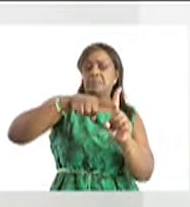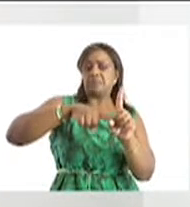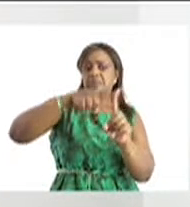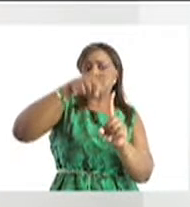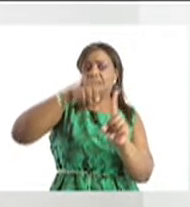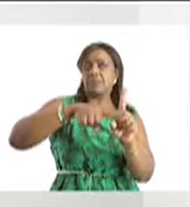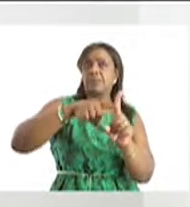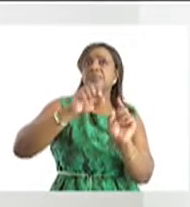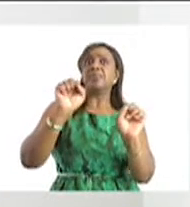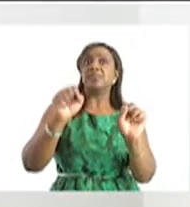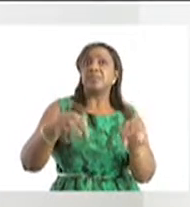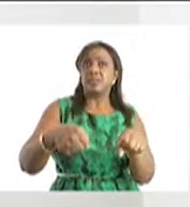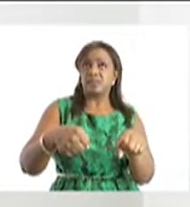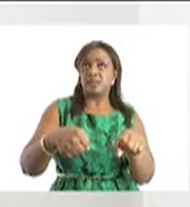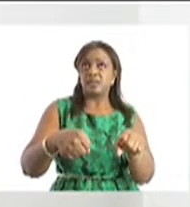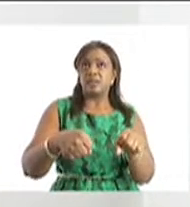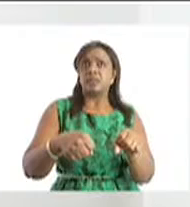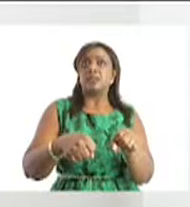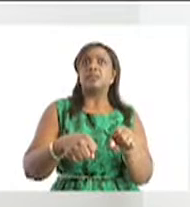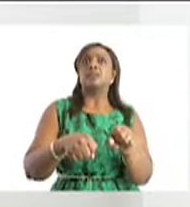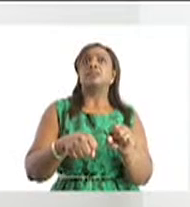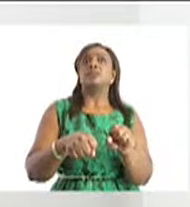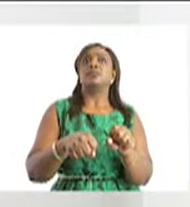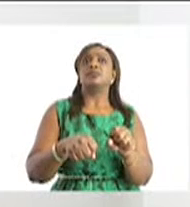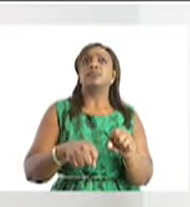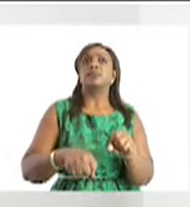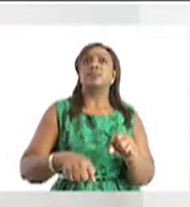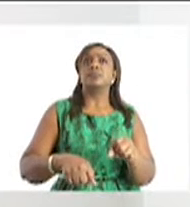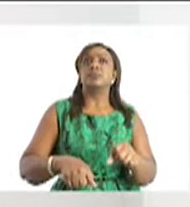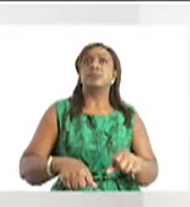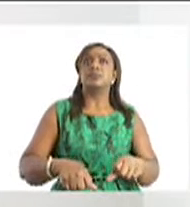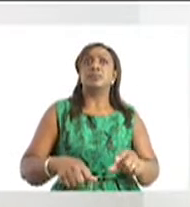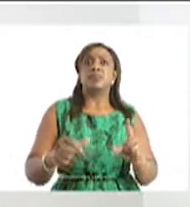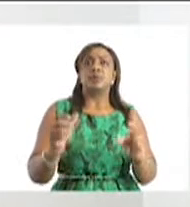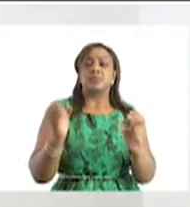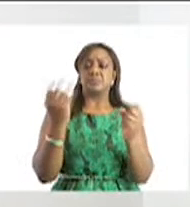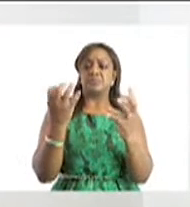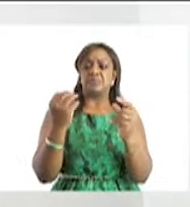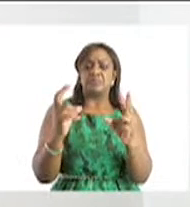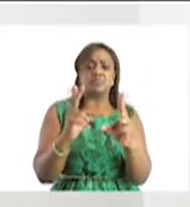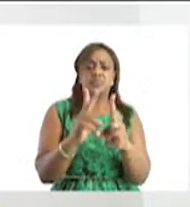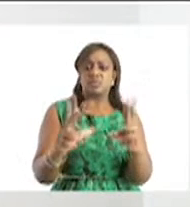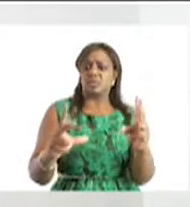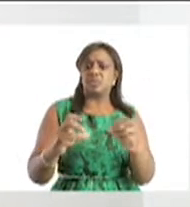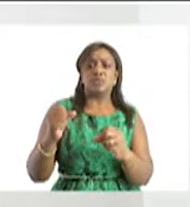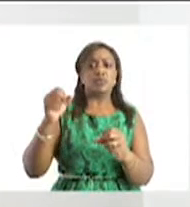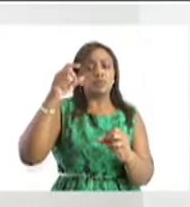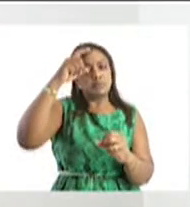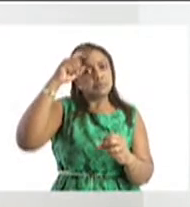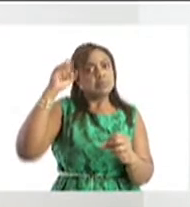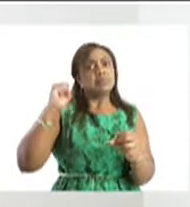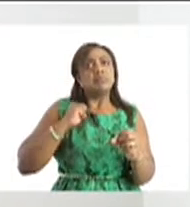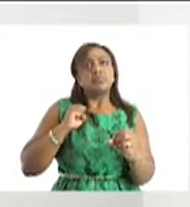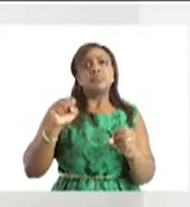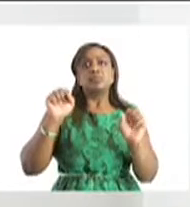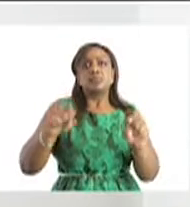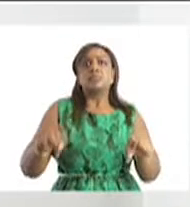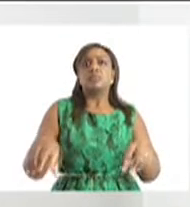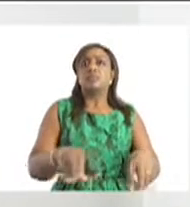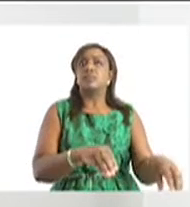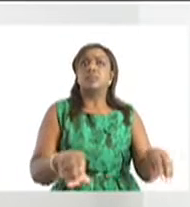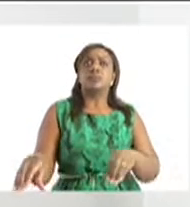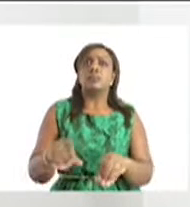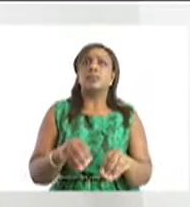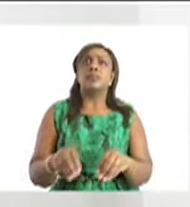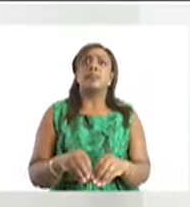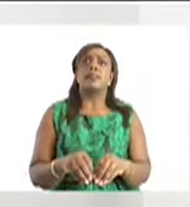with increased mortality, especially among vulnerable populations, such as the elderly. And